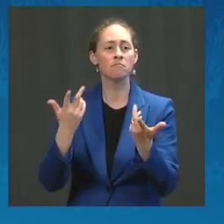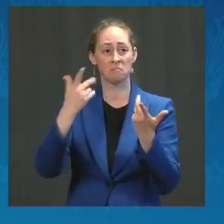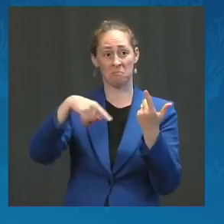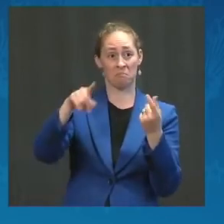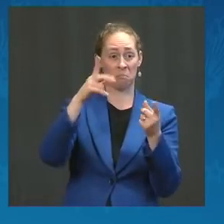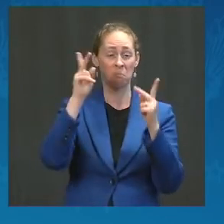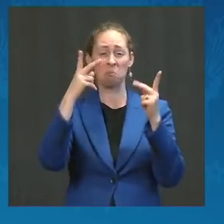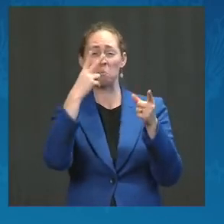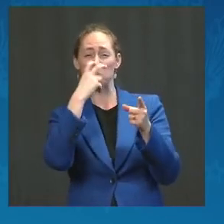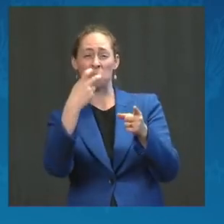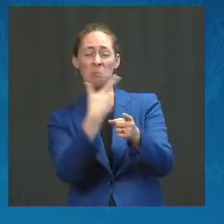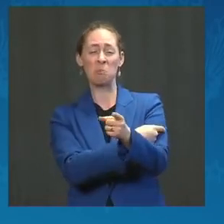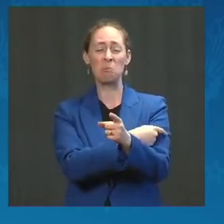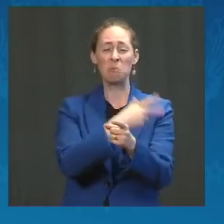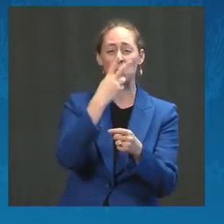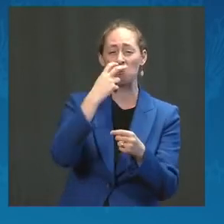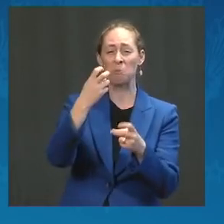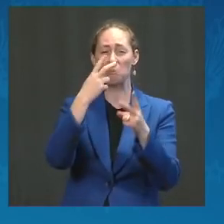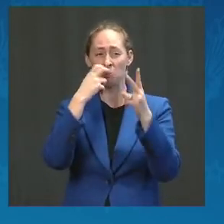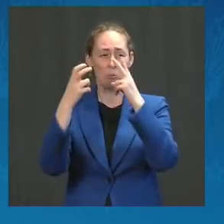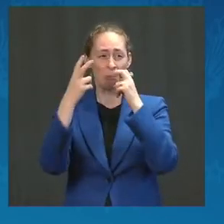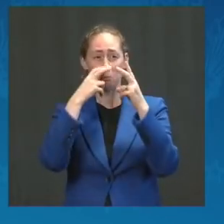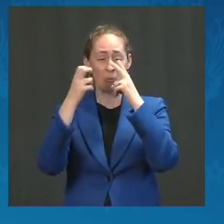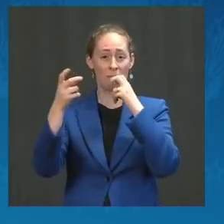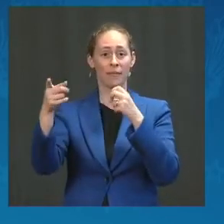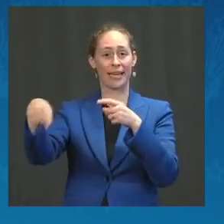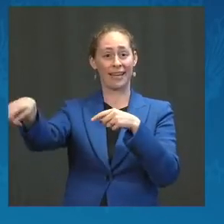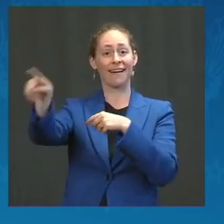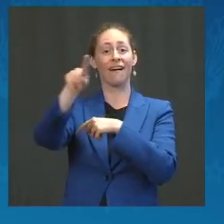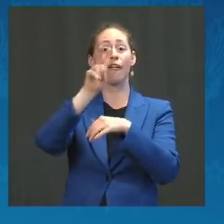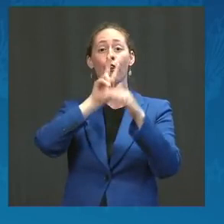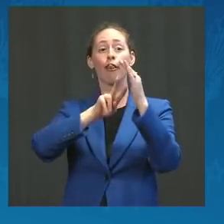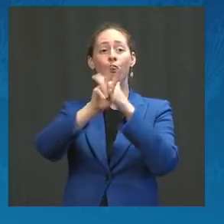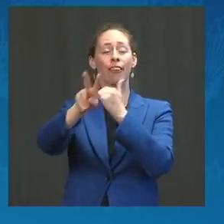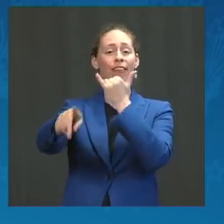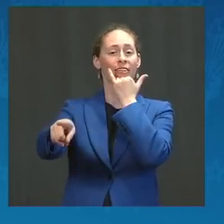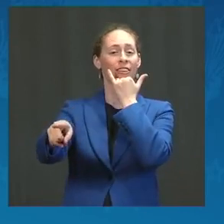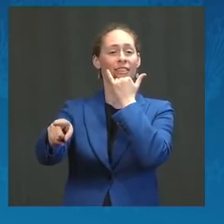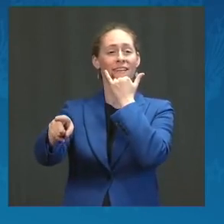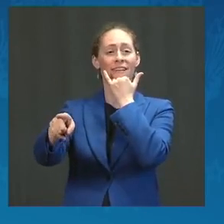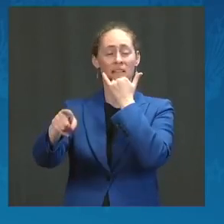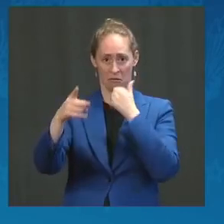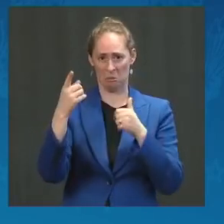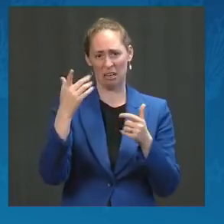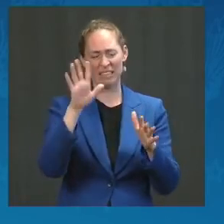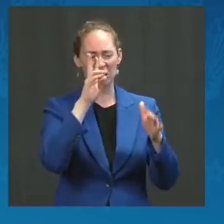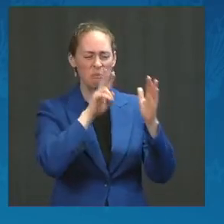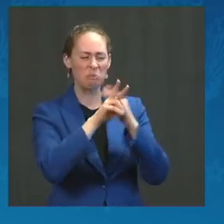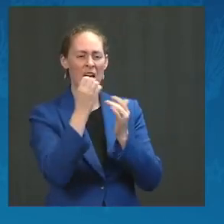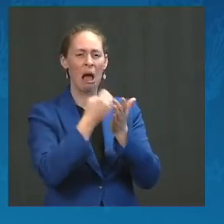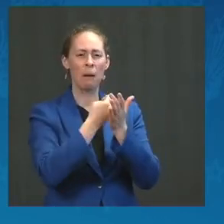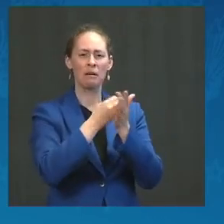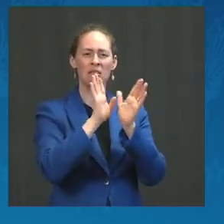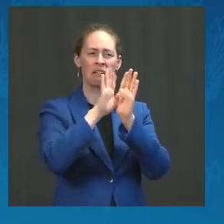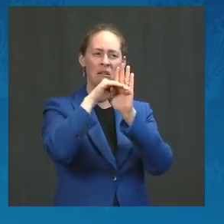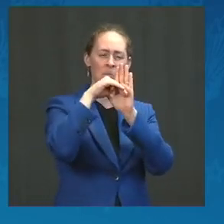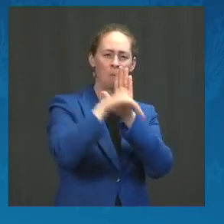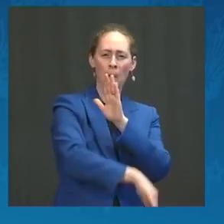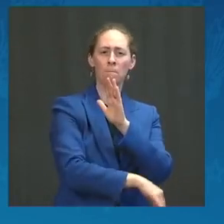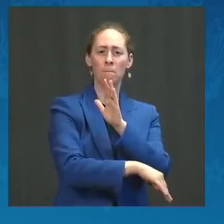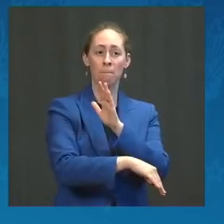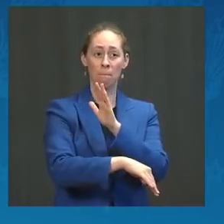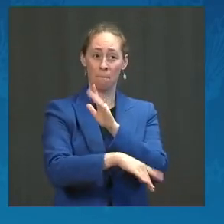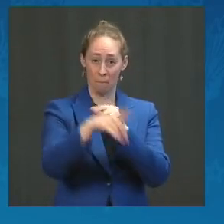vaccinated. They predicted our economy would collapse. Remember how we stayed focused and how we